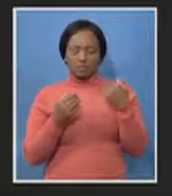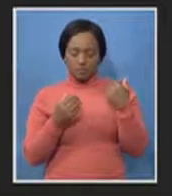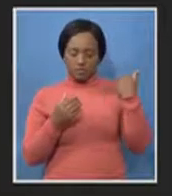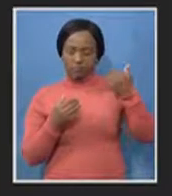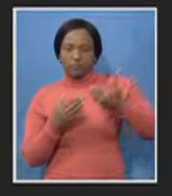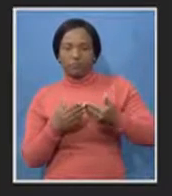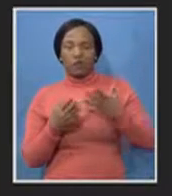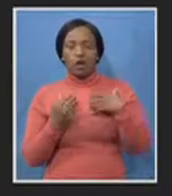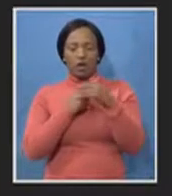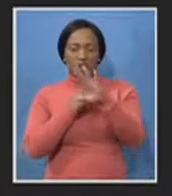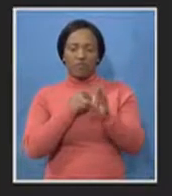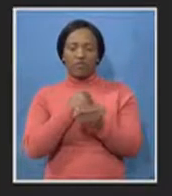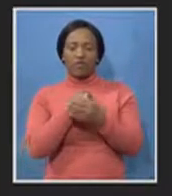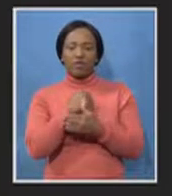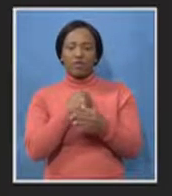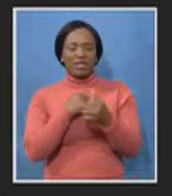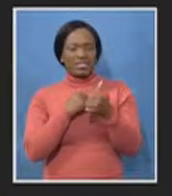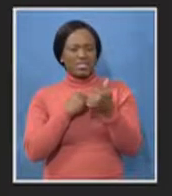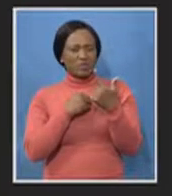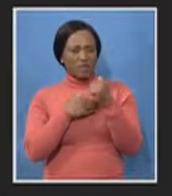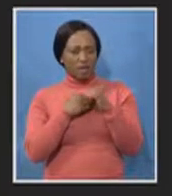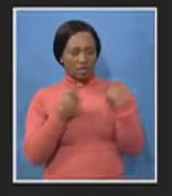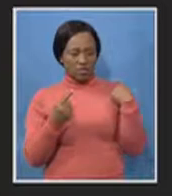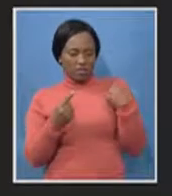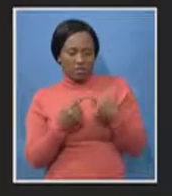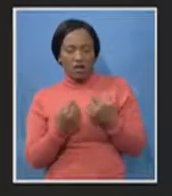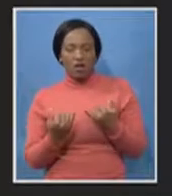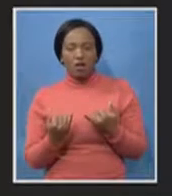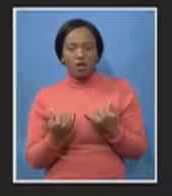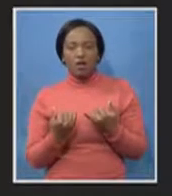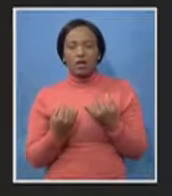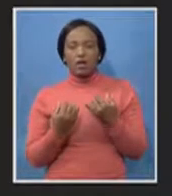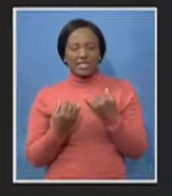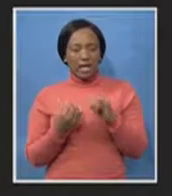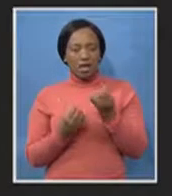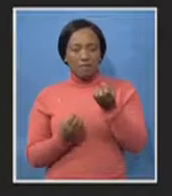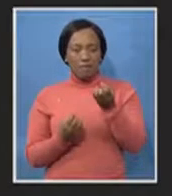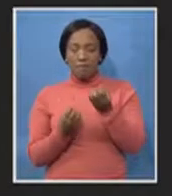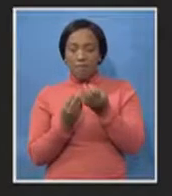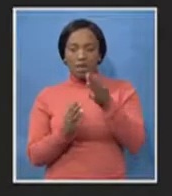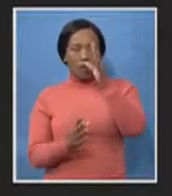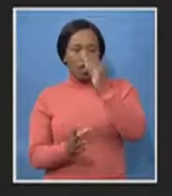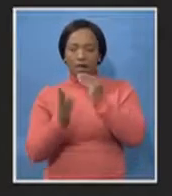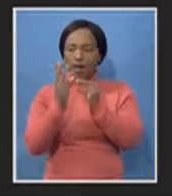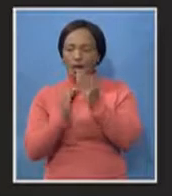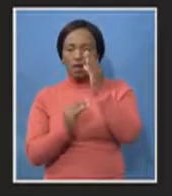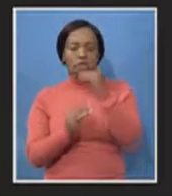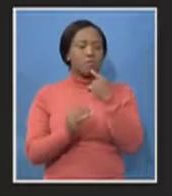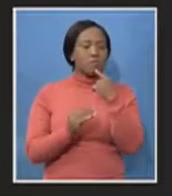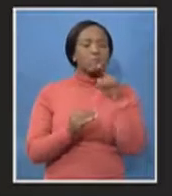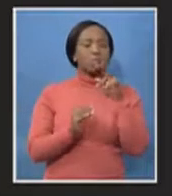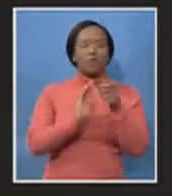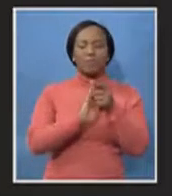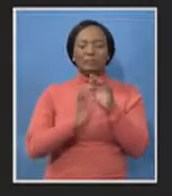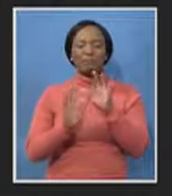months. So there's still a lot that we are learning from it, and still a lot that we need to put in place to capture everything that we need to